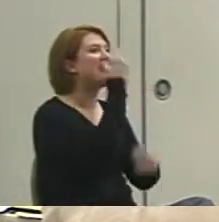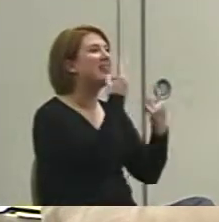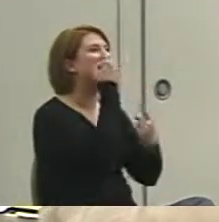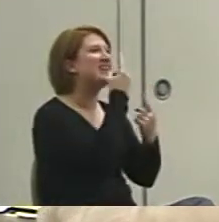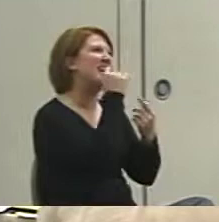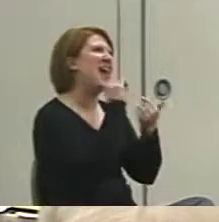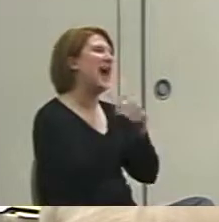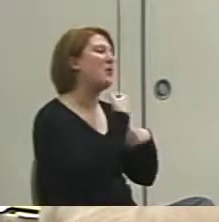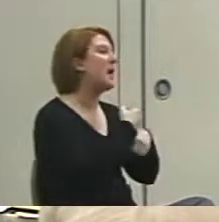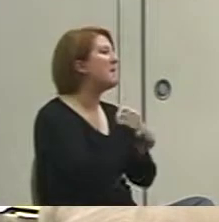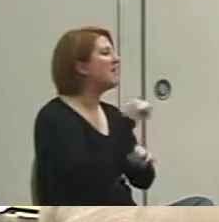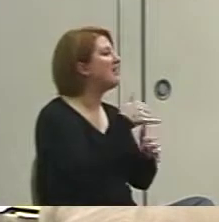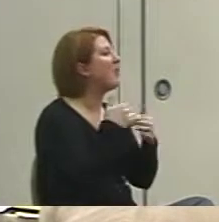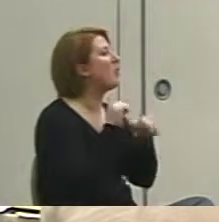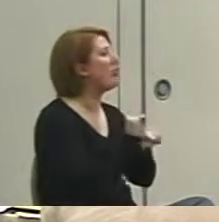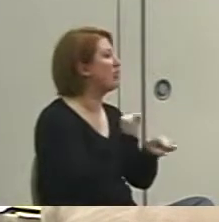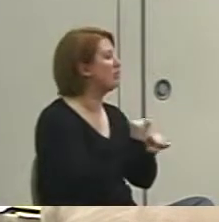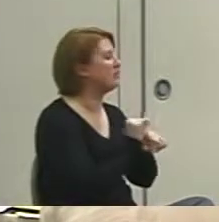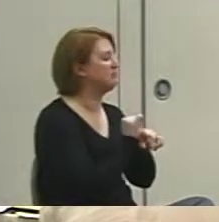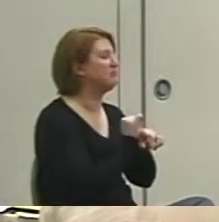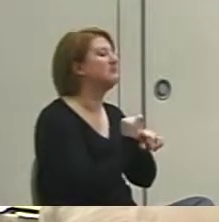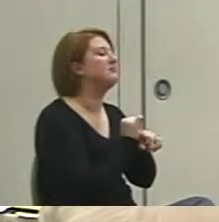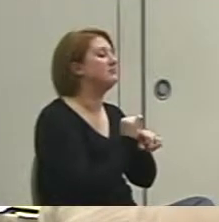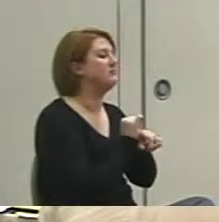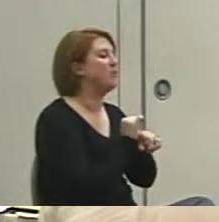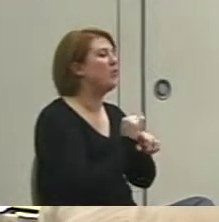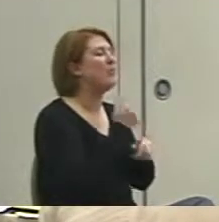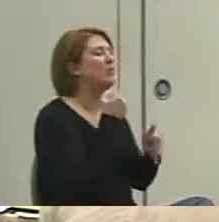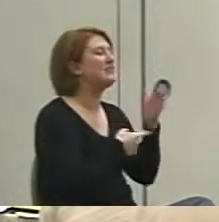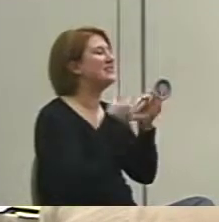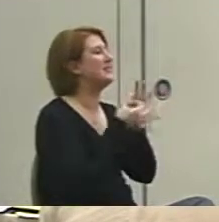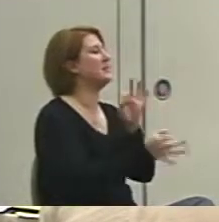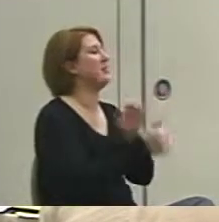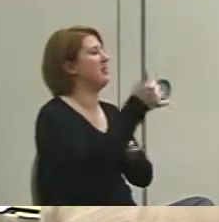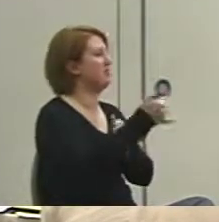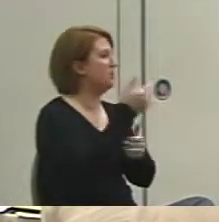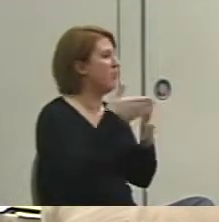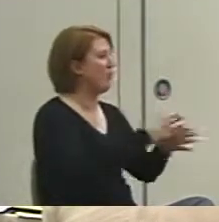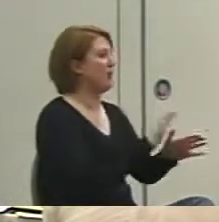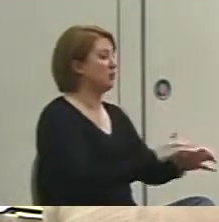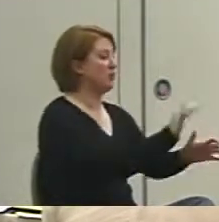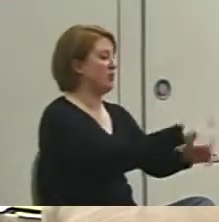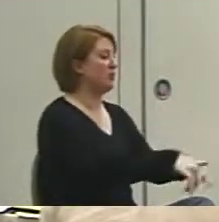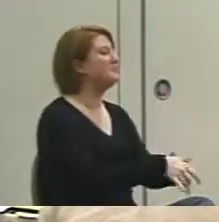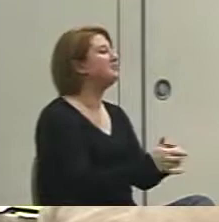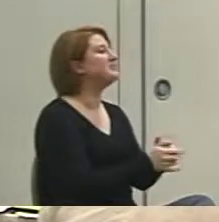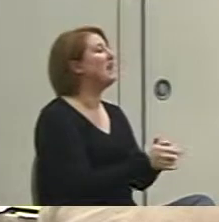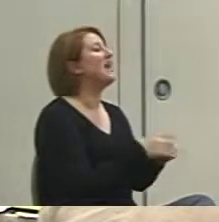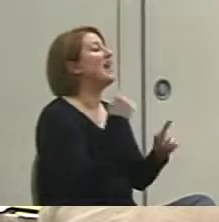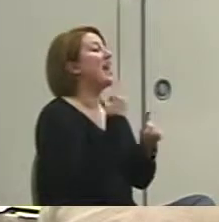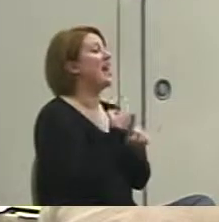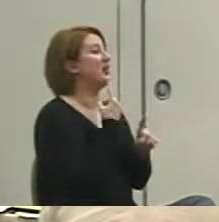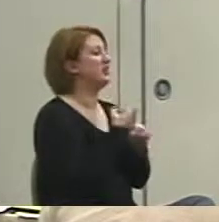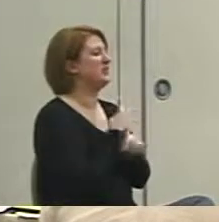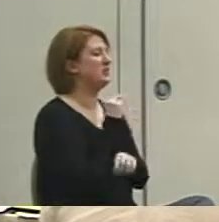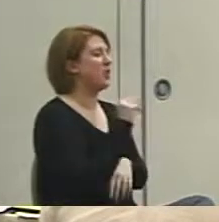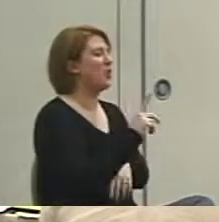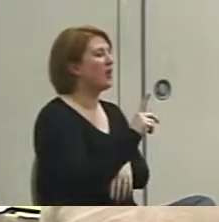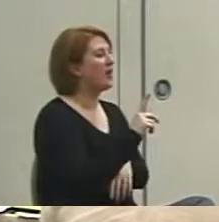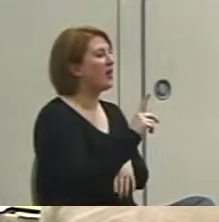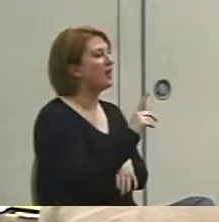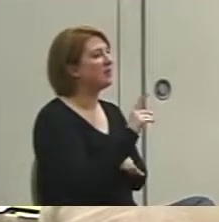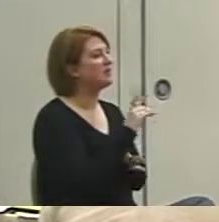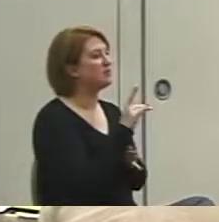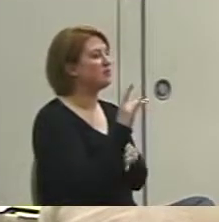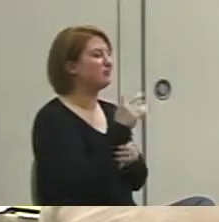just think, how do I make that work? How do I make that fit in? What's the simplest way for me to do it? And accuracy